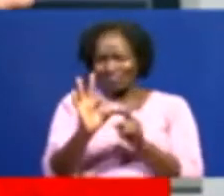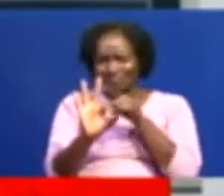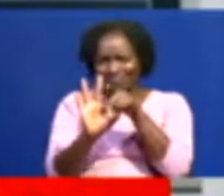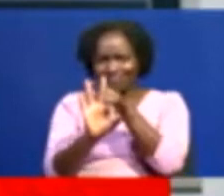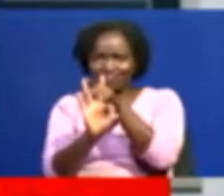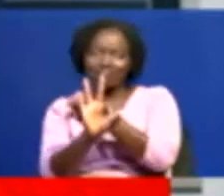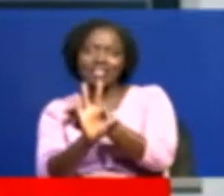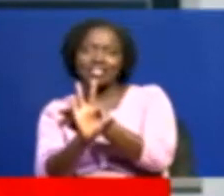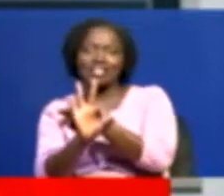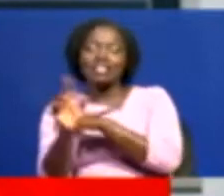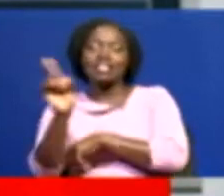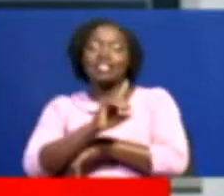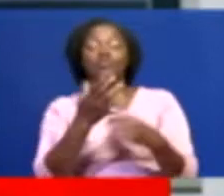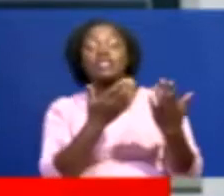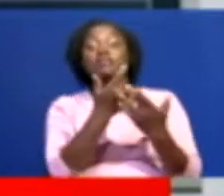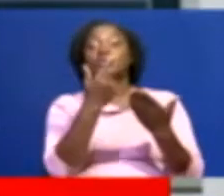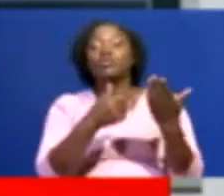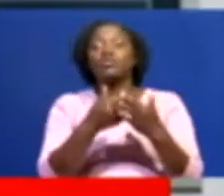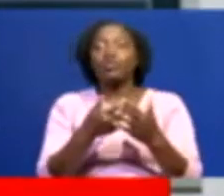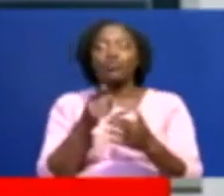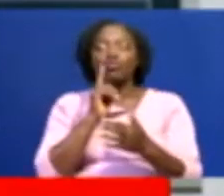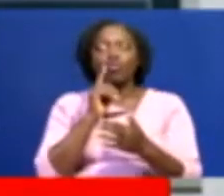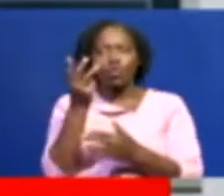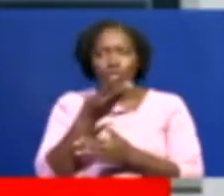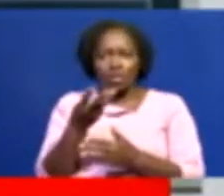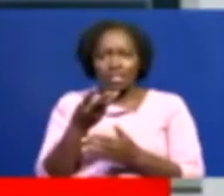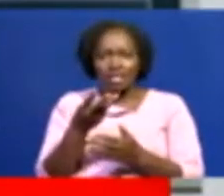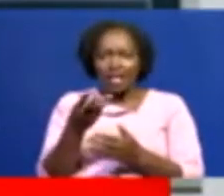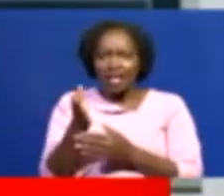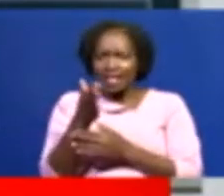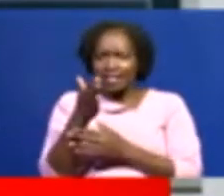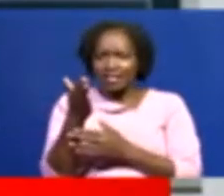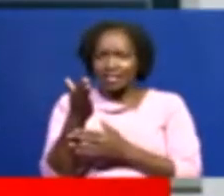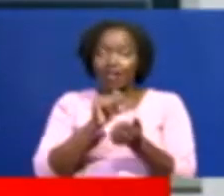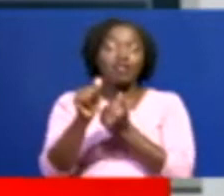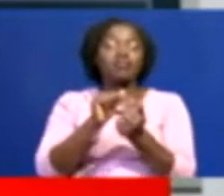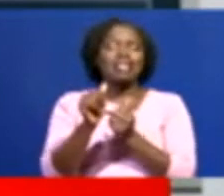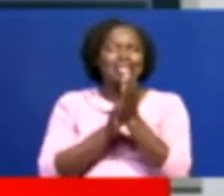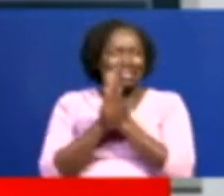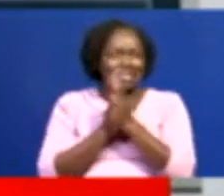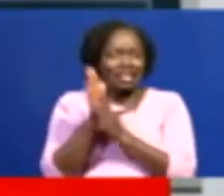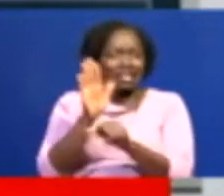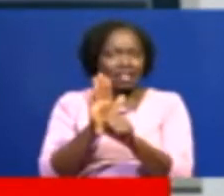what should we expect from Wednesday to Friday, given that there is a lot of anxiety to that particular procession?